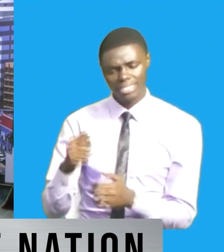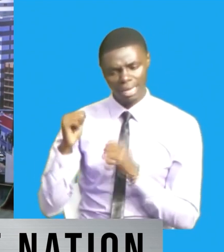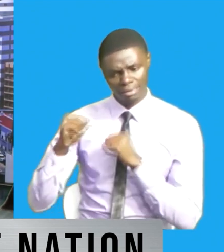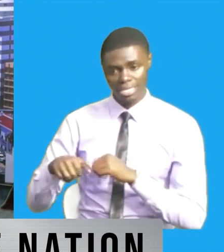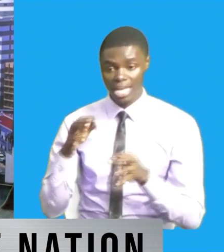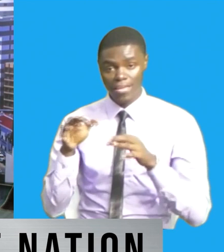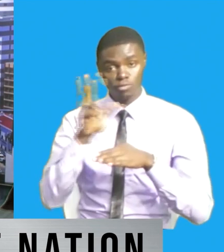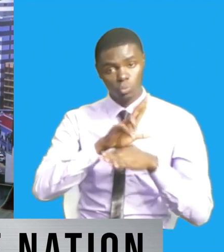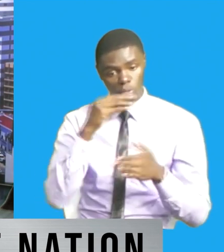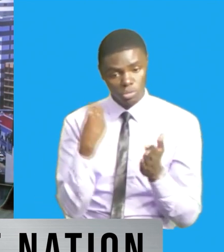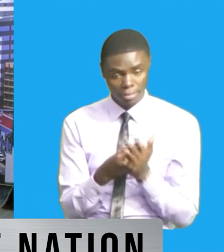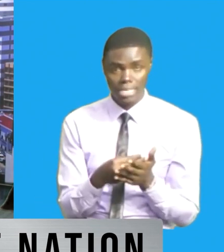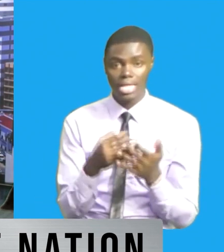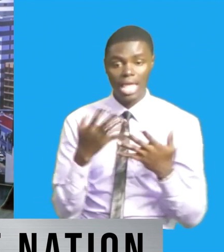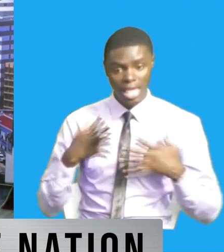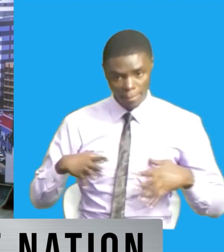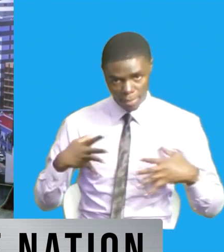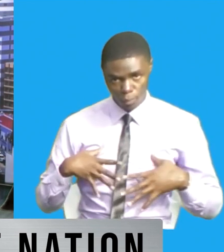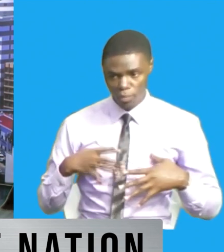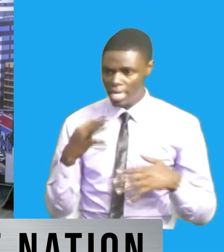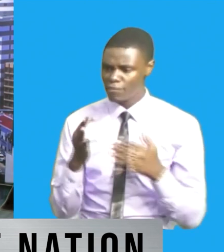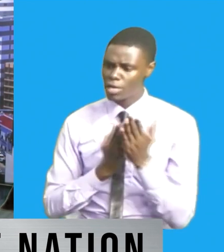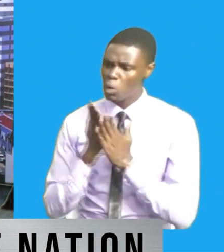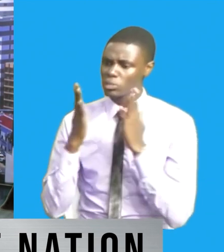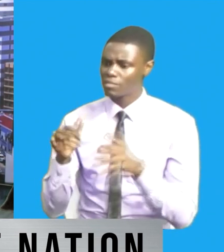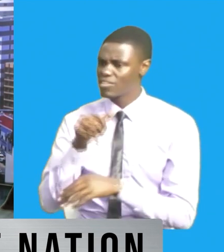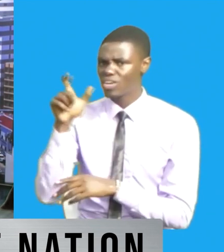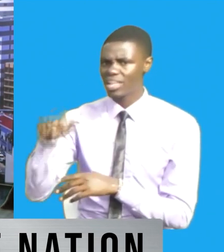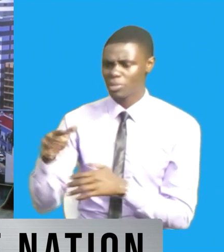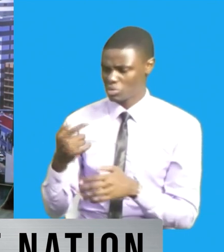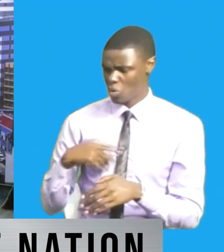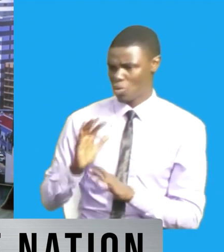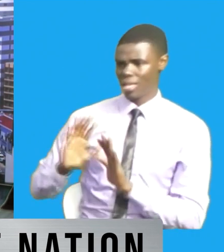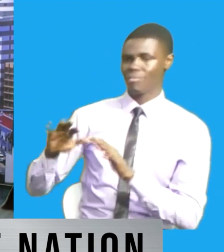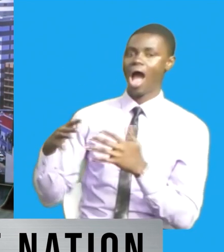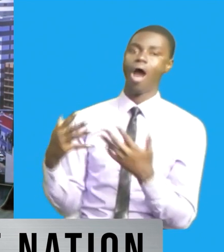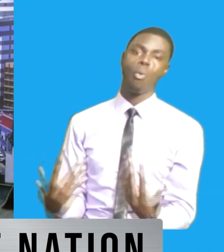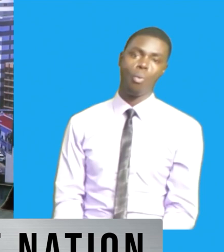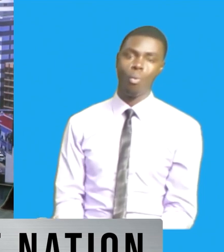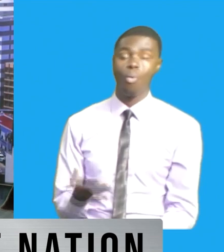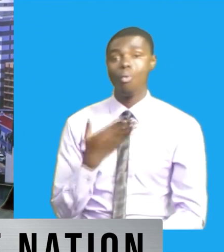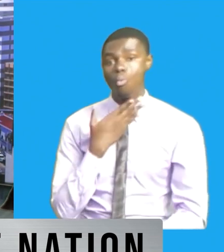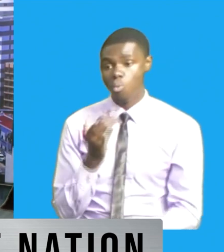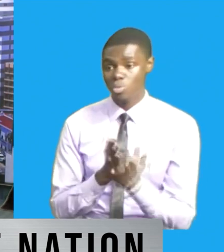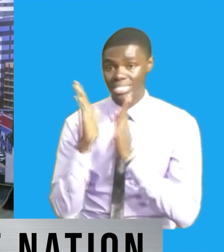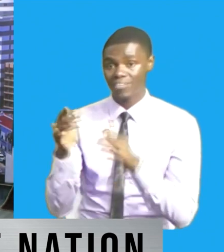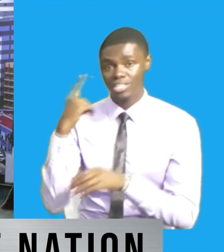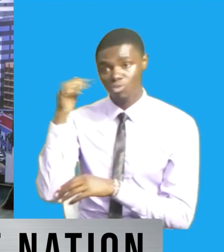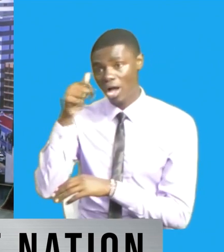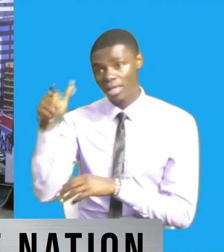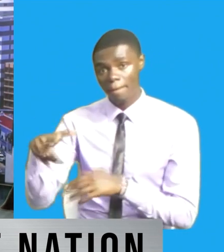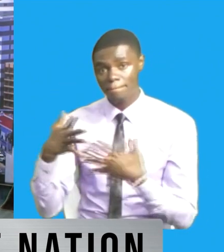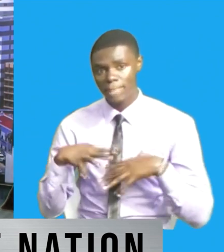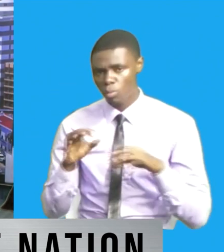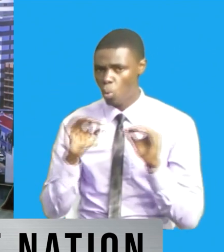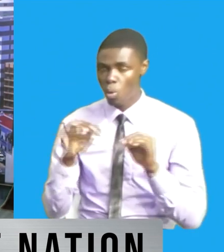Kama tumetumia pesa ya wananchi, hiyo server kama imekuwa ati sasa ni ya mtu mwingine, tuachane nayo basi. Hatutaki server za wengine,